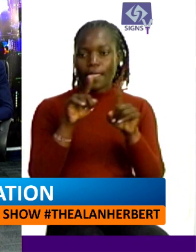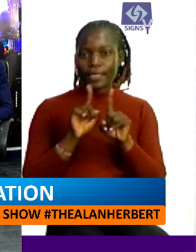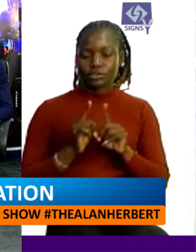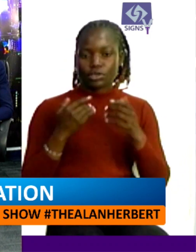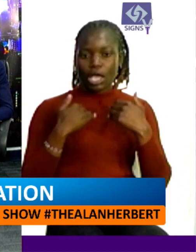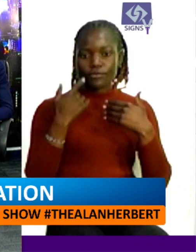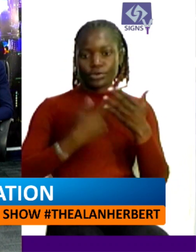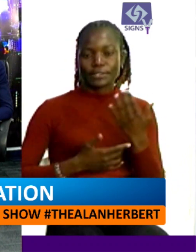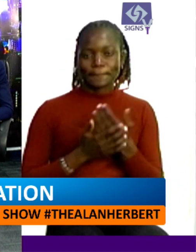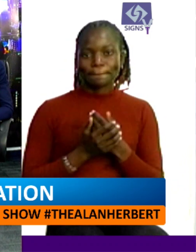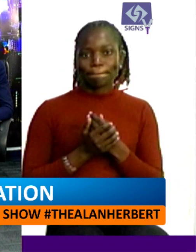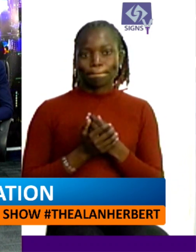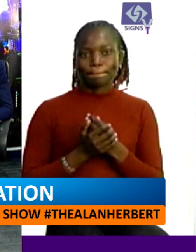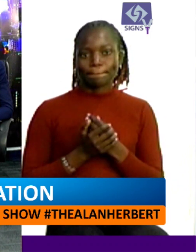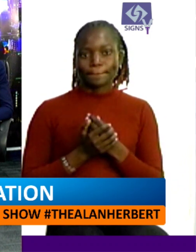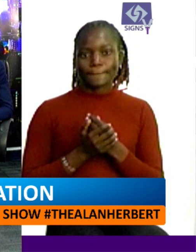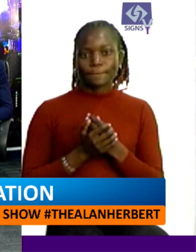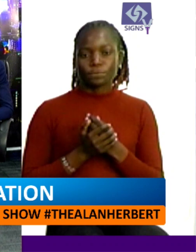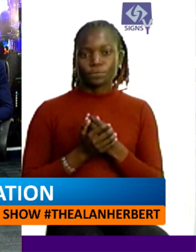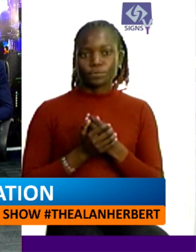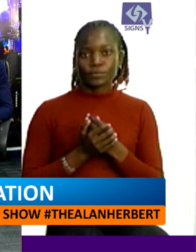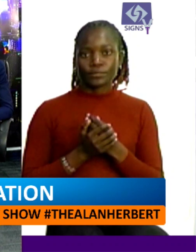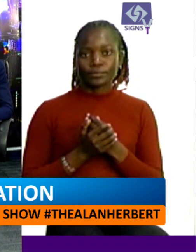a the criteria on how